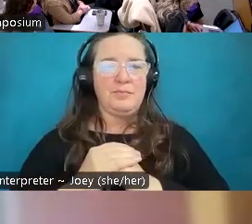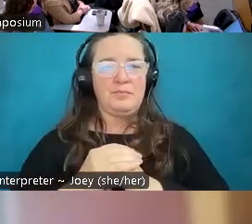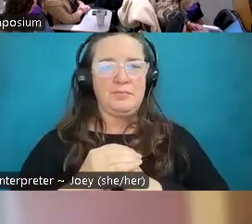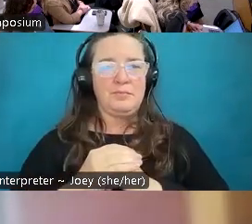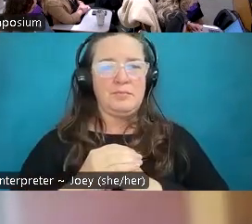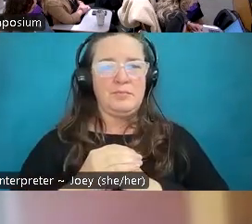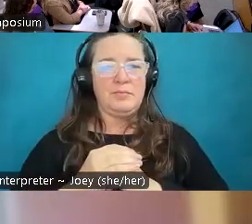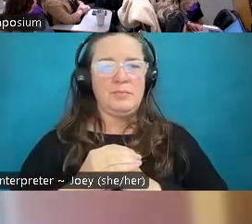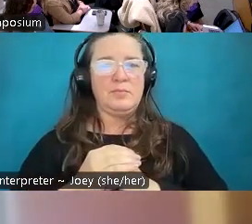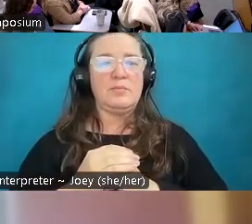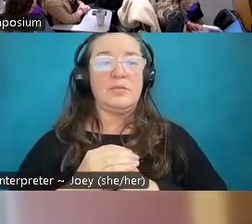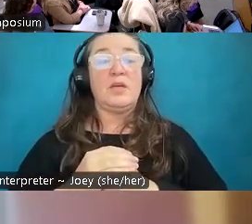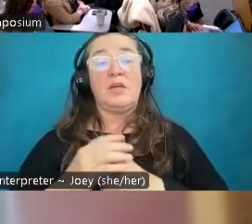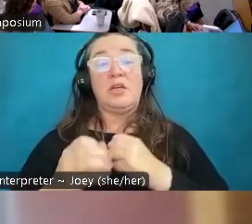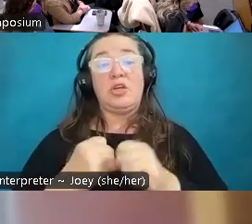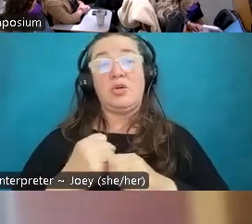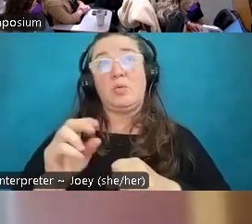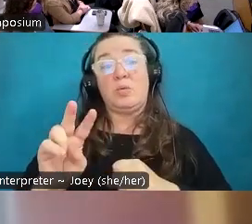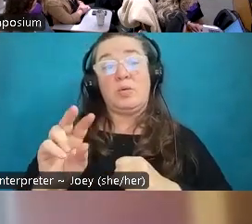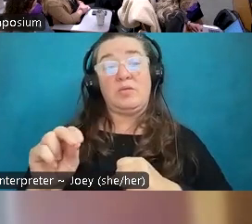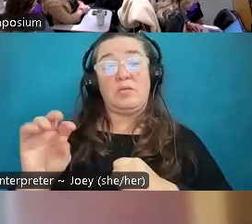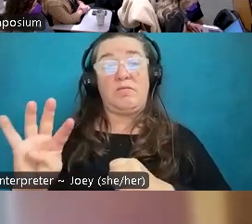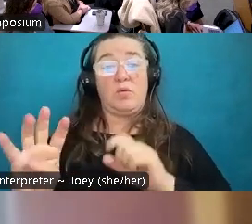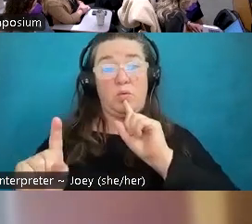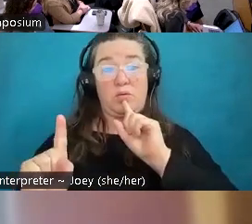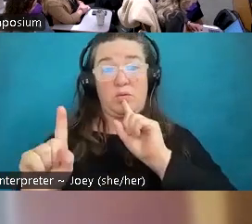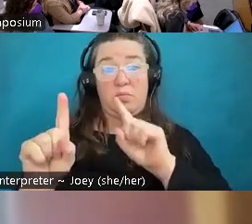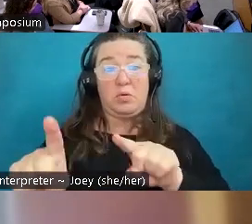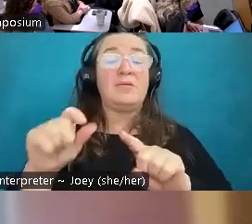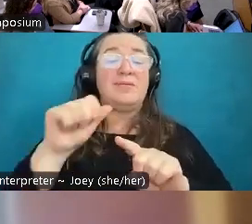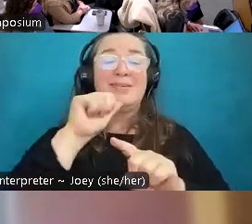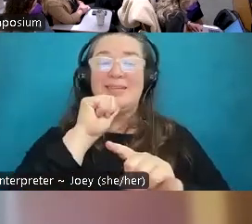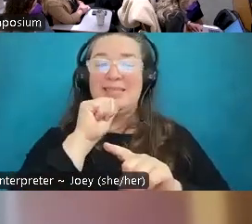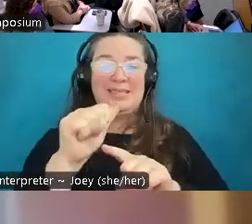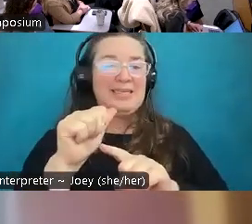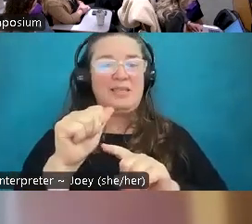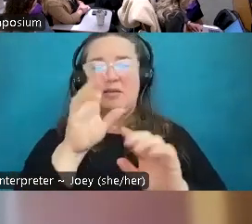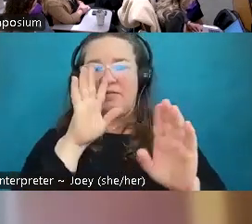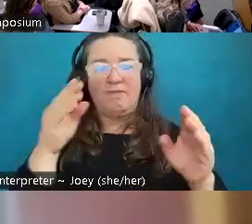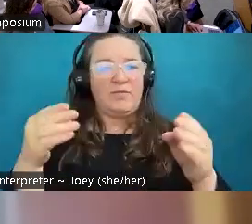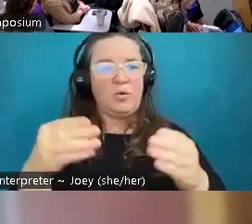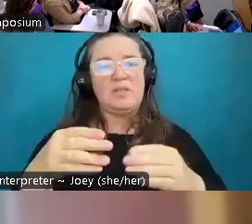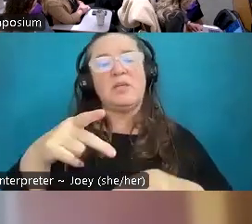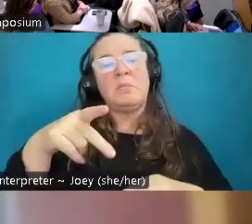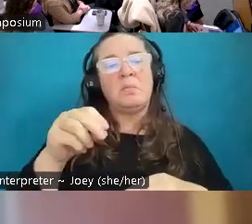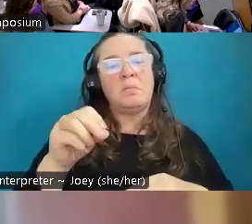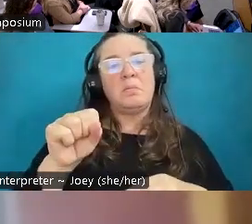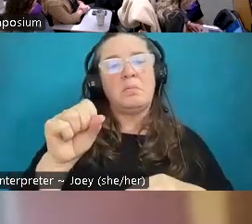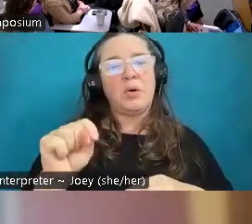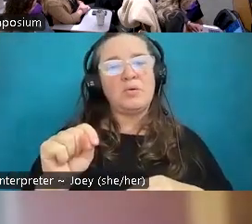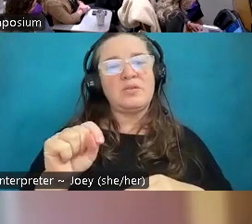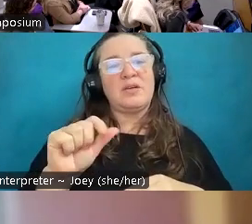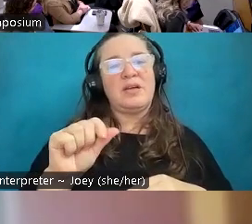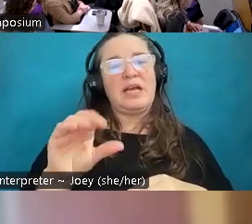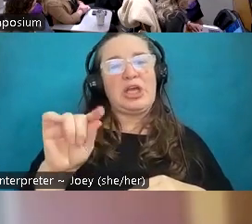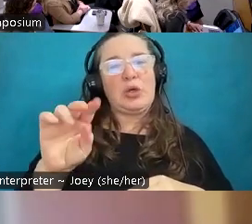The 2004 report did not focus on what has been called post-acute infectious syndromes. These have been